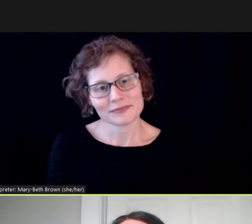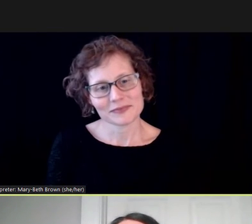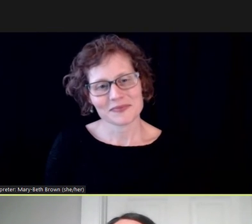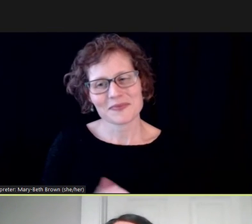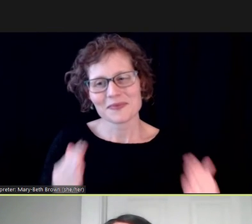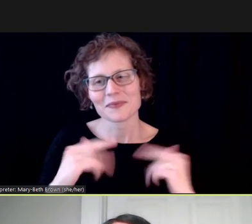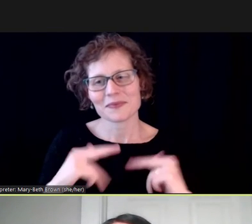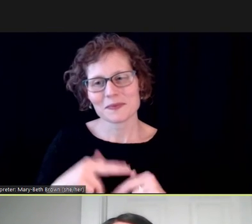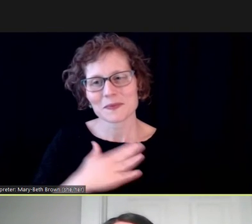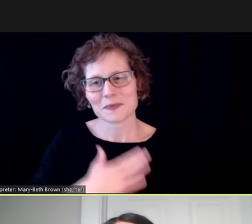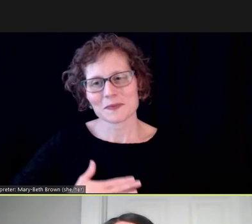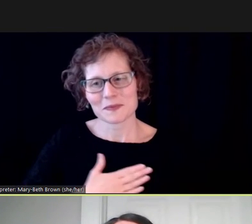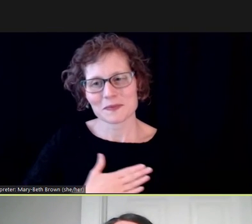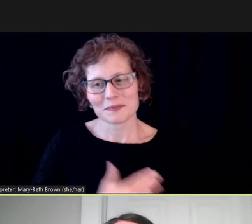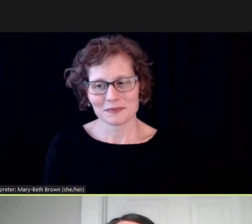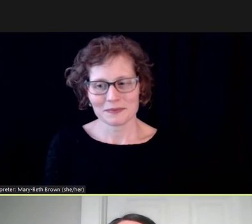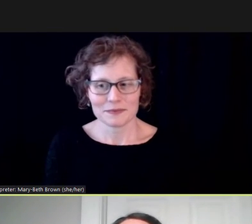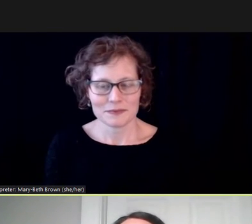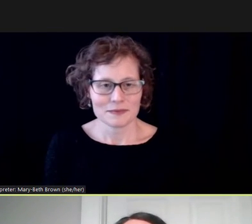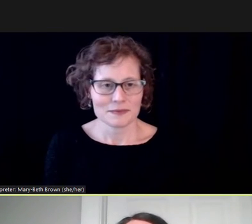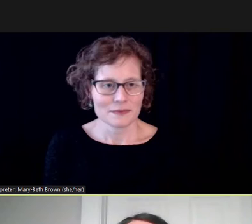Next slide, please.